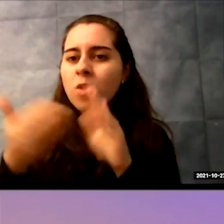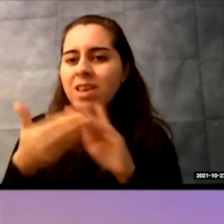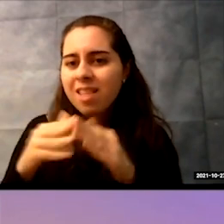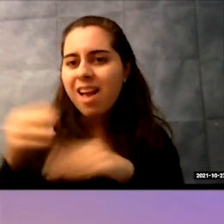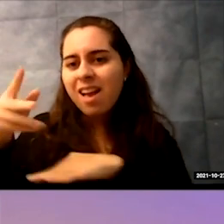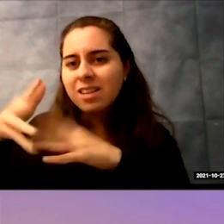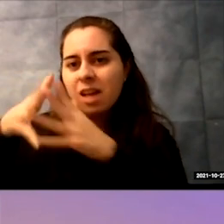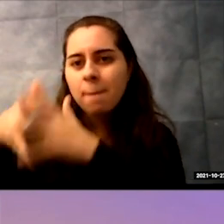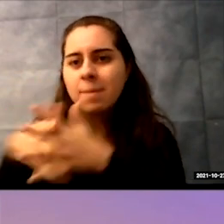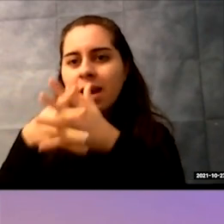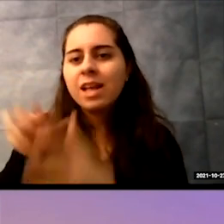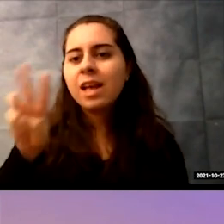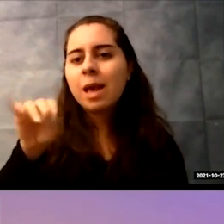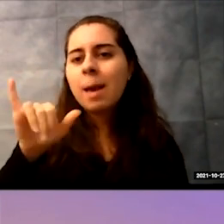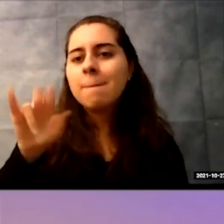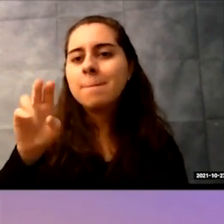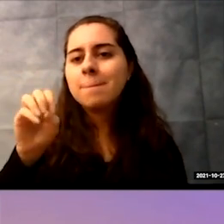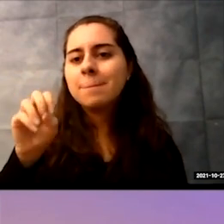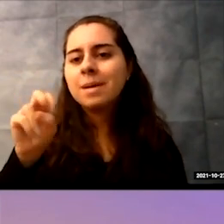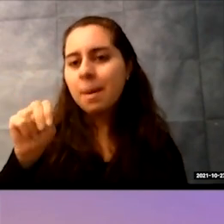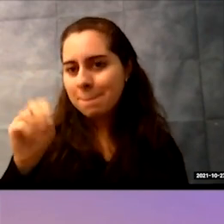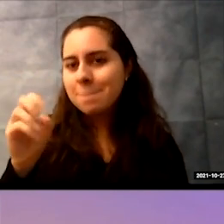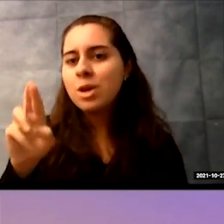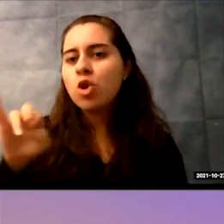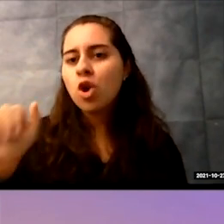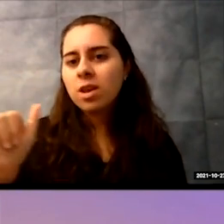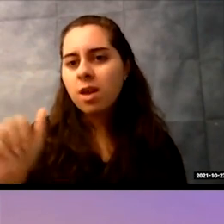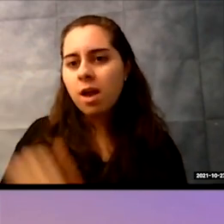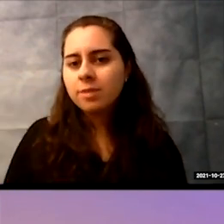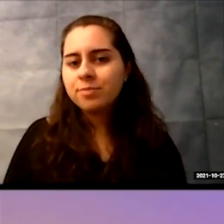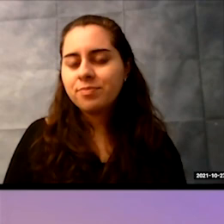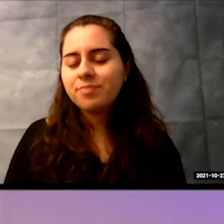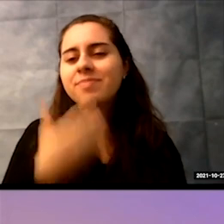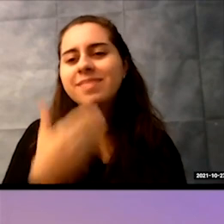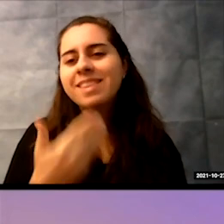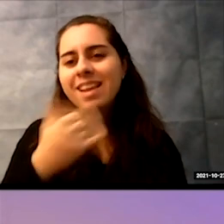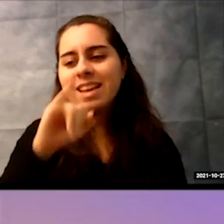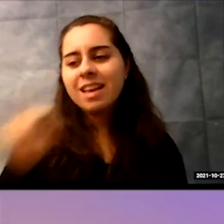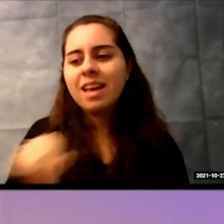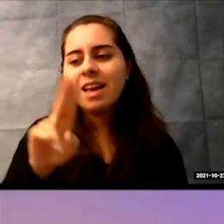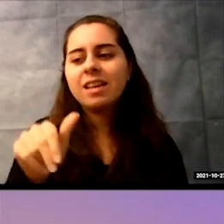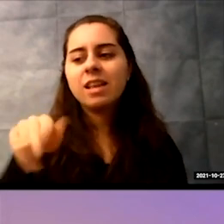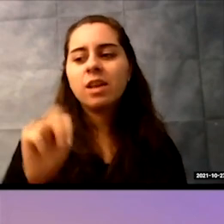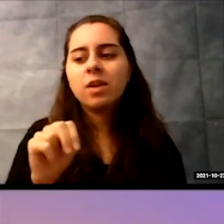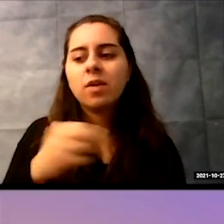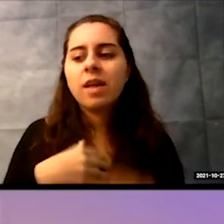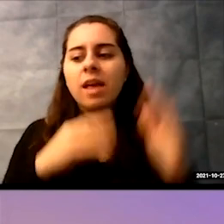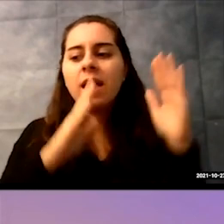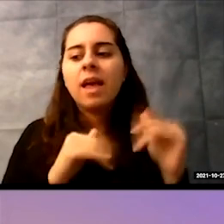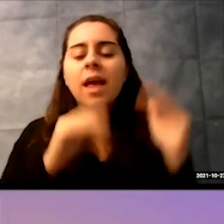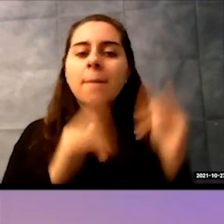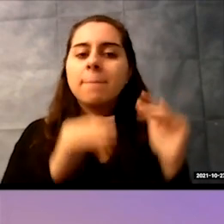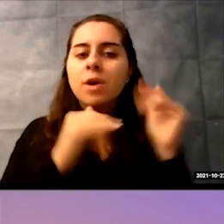much, Juan Gonzalez. Hopefully we can have you back at some point at Centro but thank you so much for making time to join